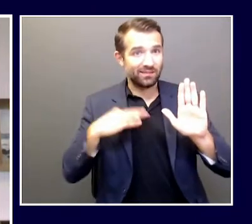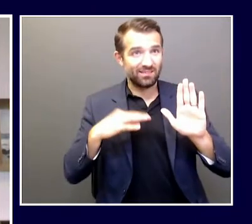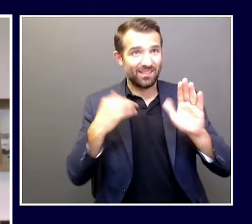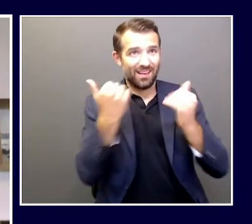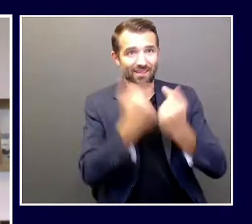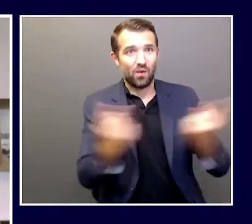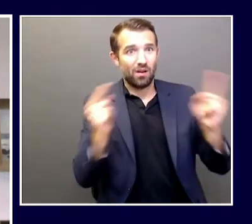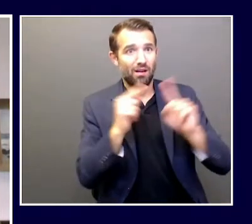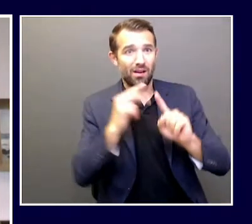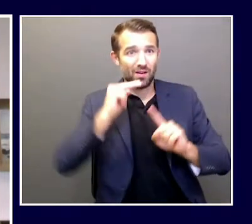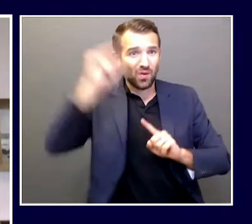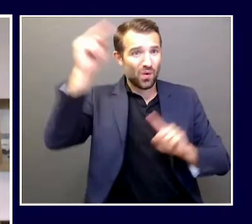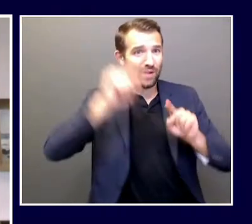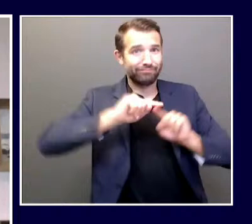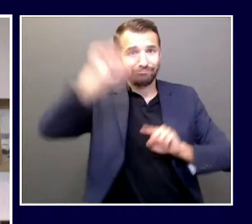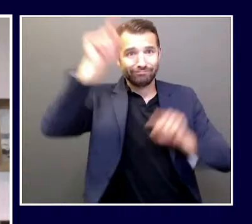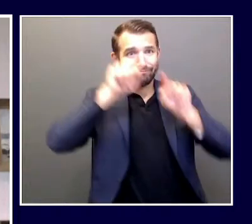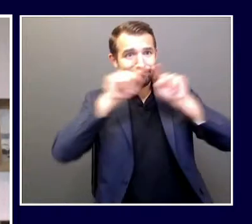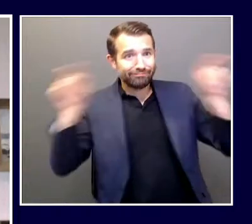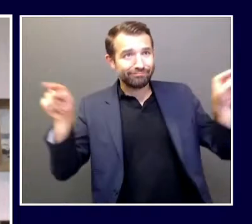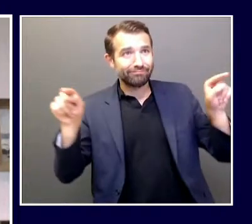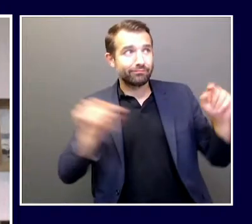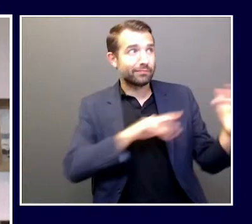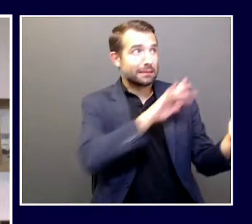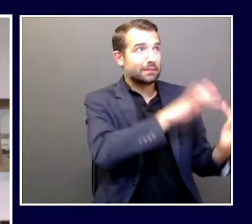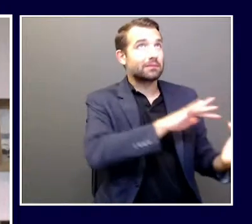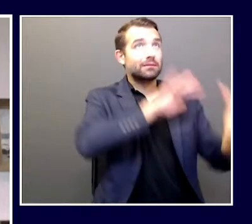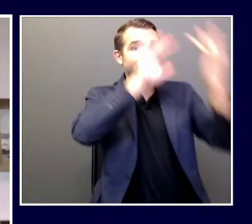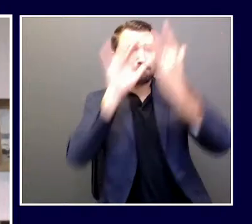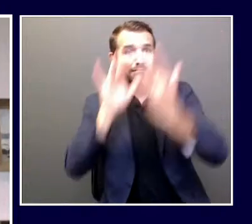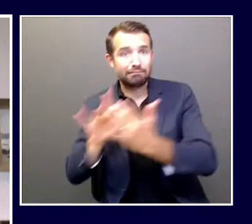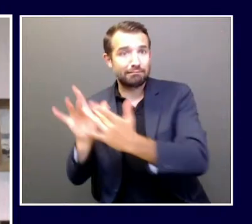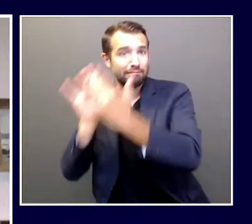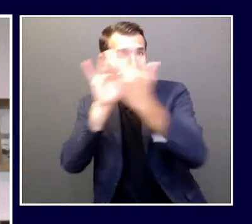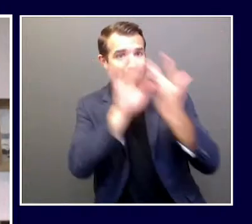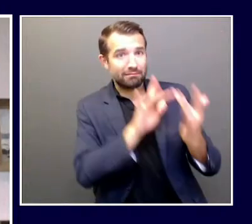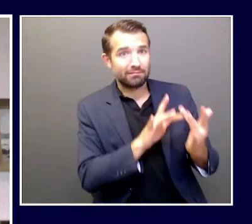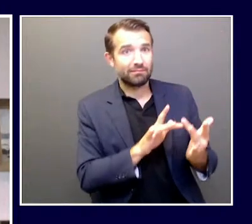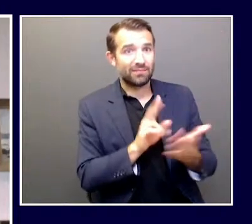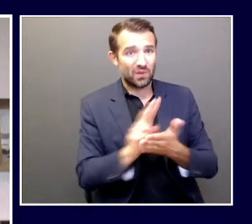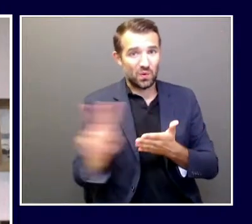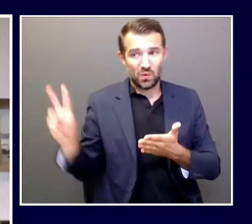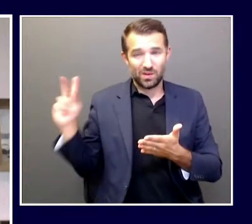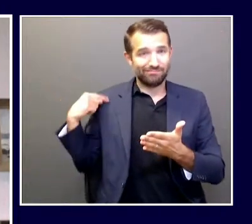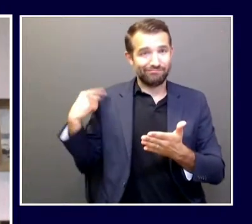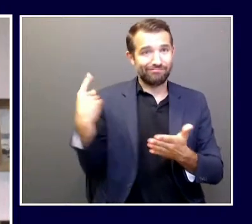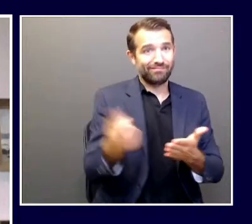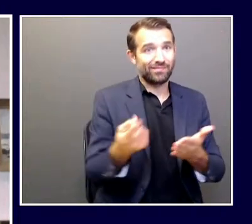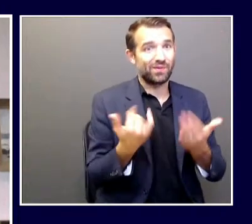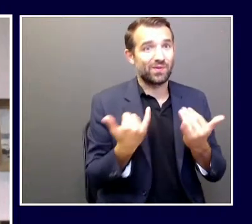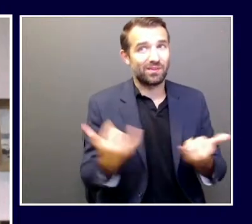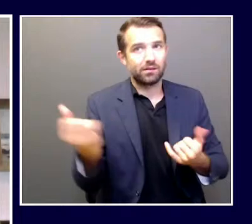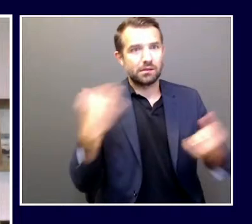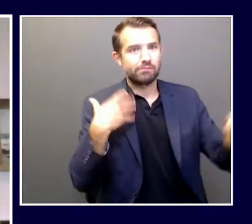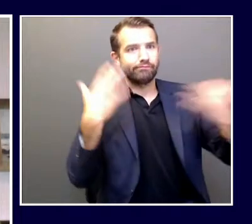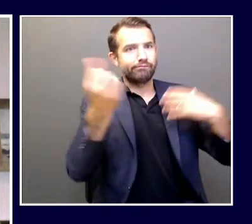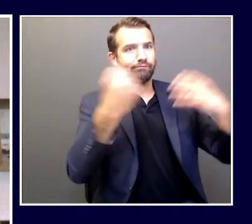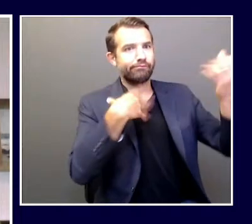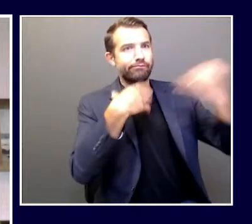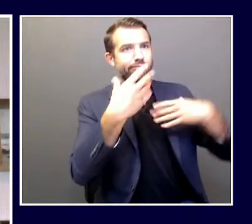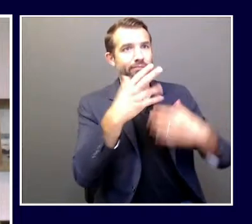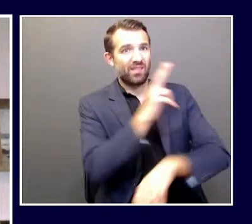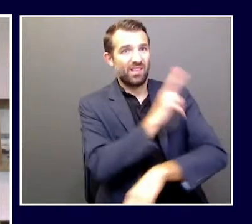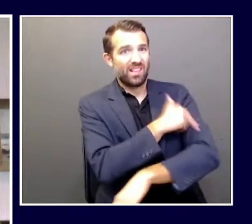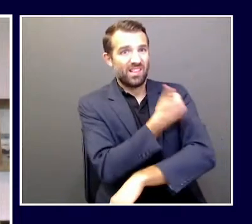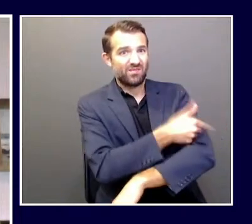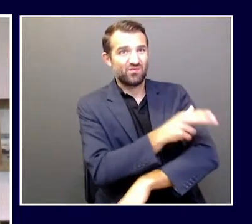I've heard over the past 2 weeks is that the hospitals are filled, or